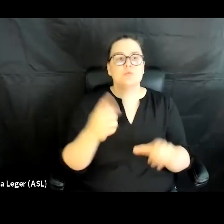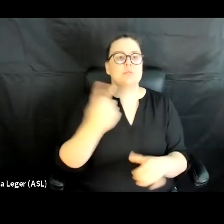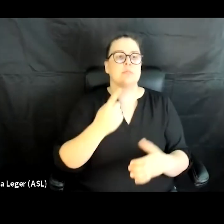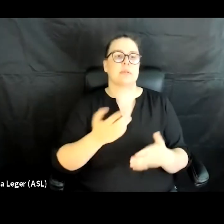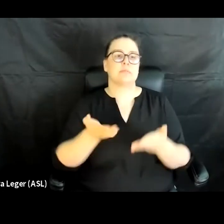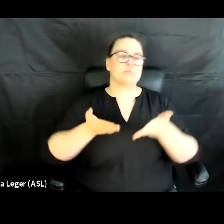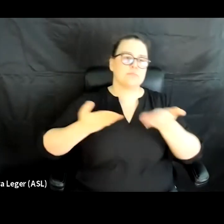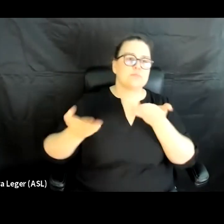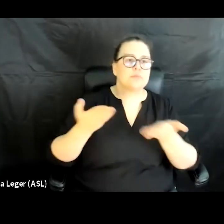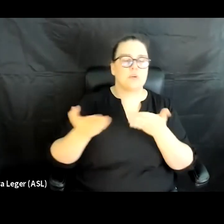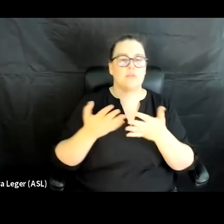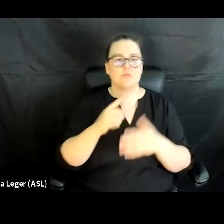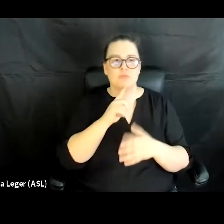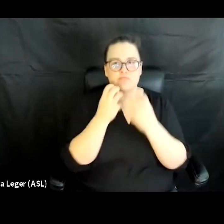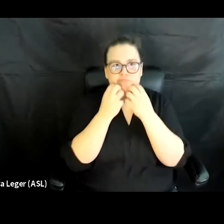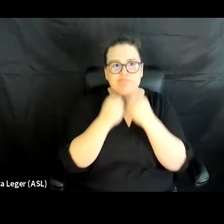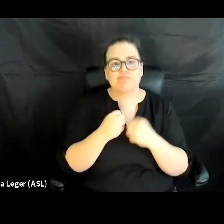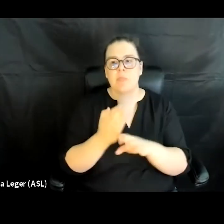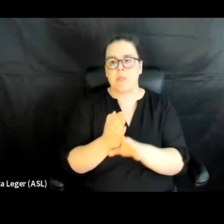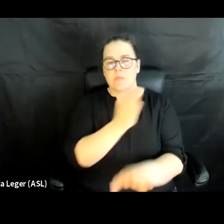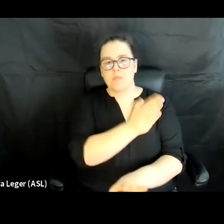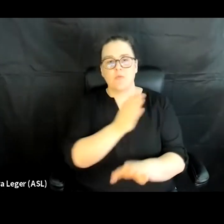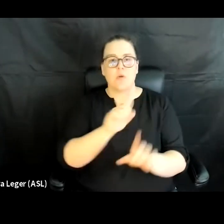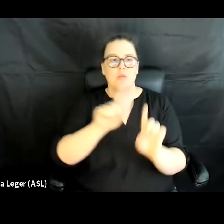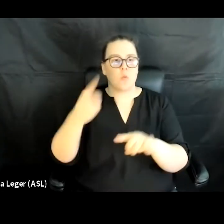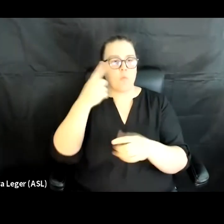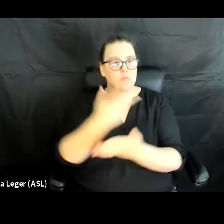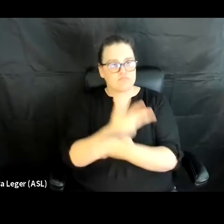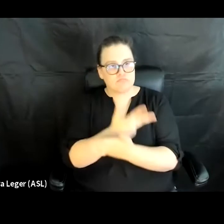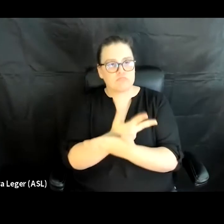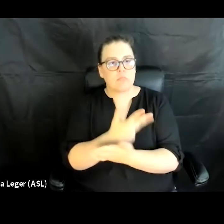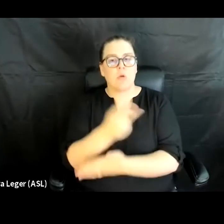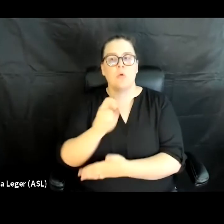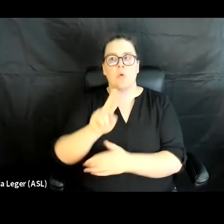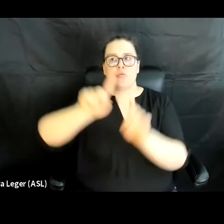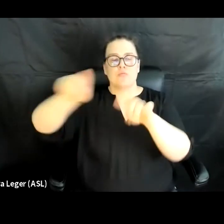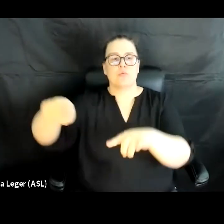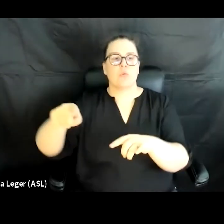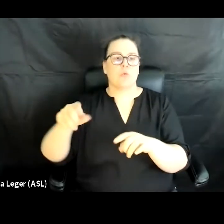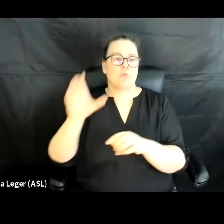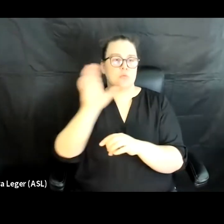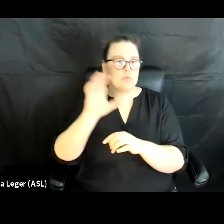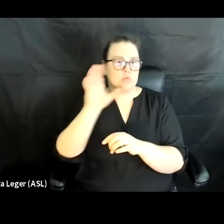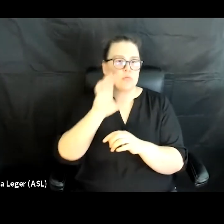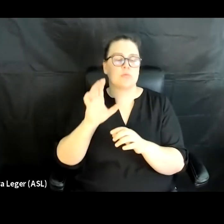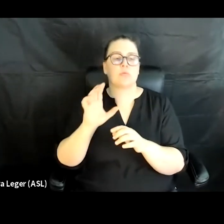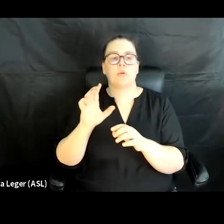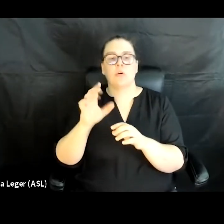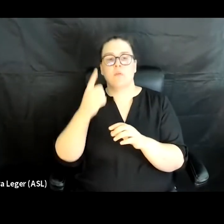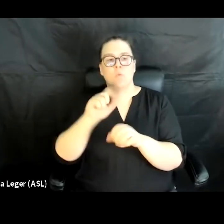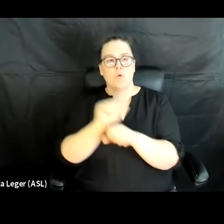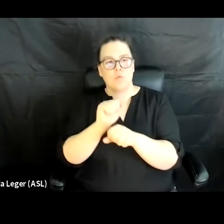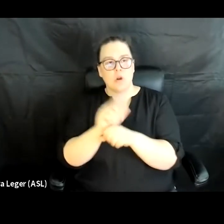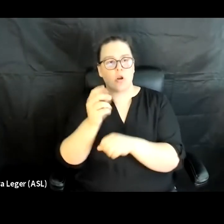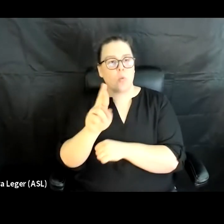service, before they pursue either graduate degrees or go out to pursue other